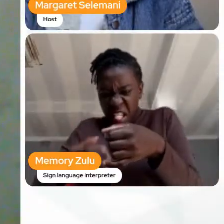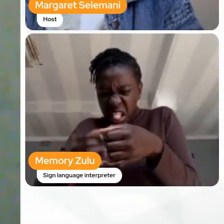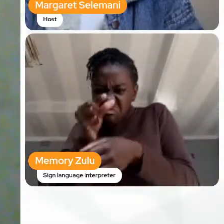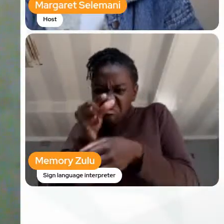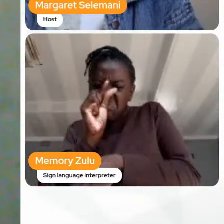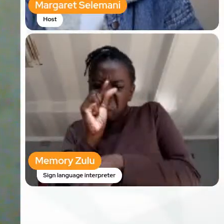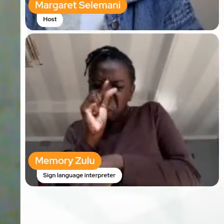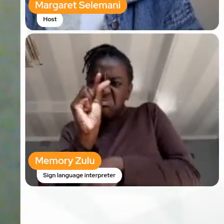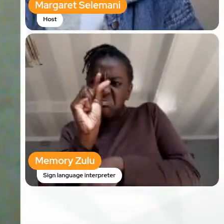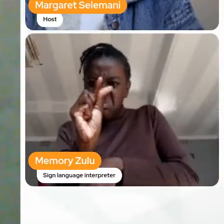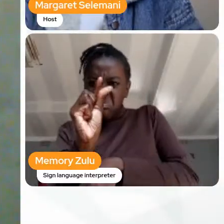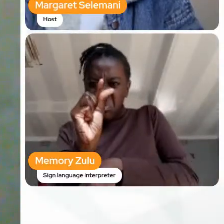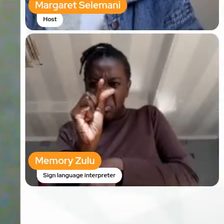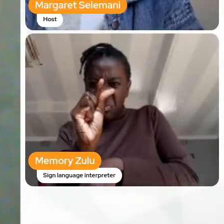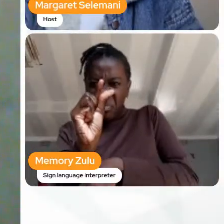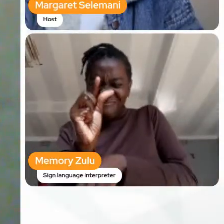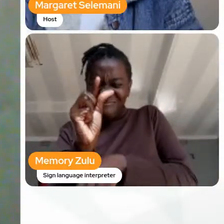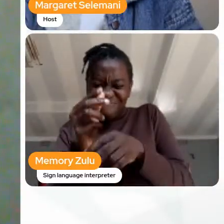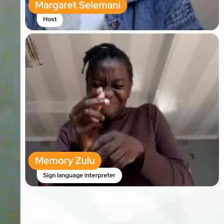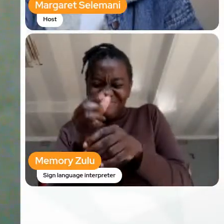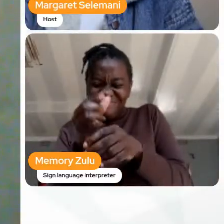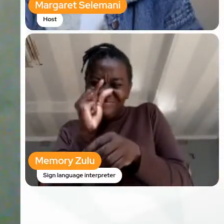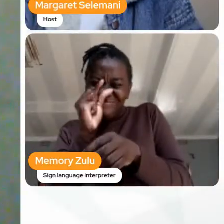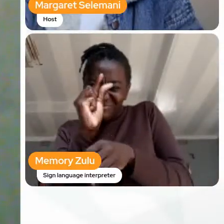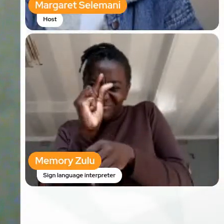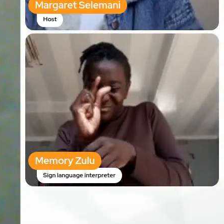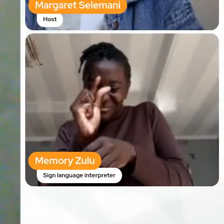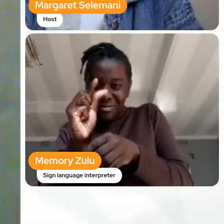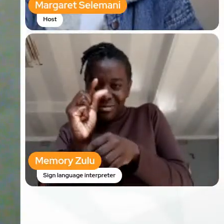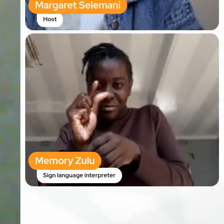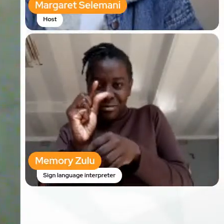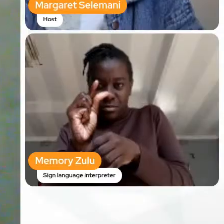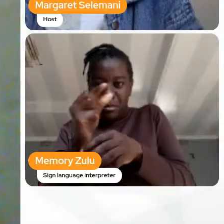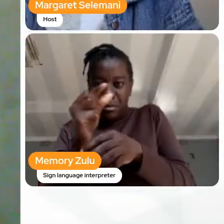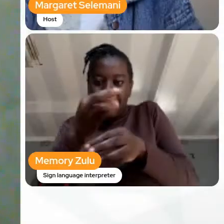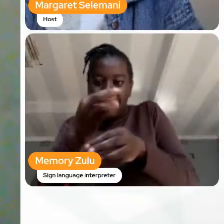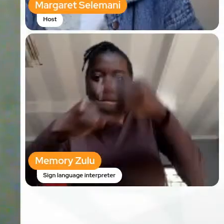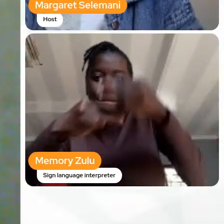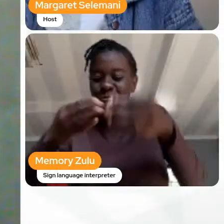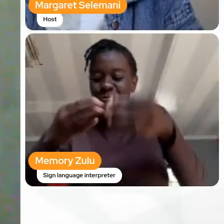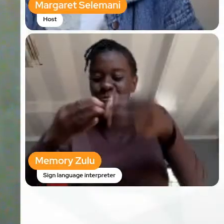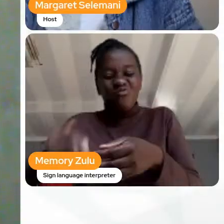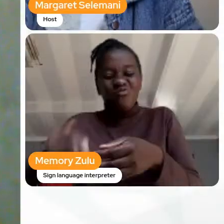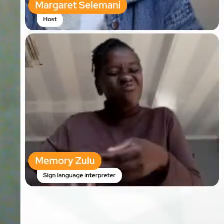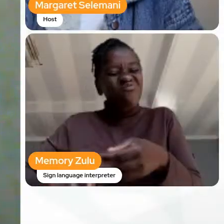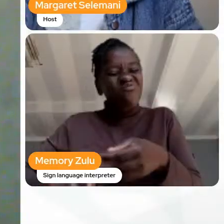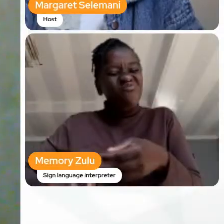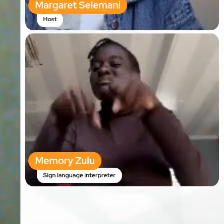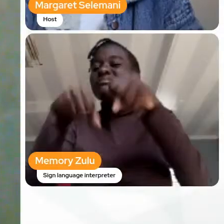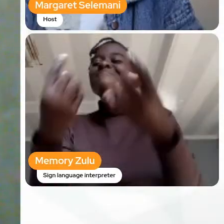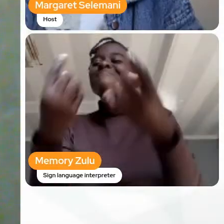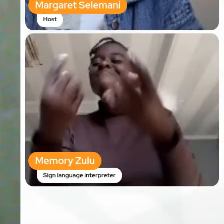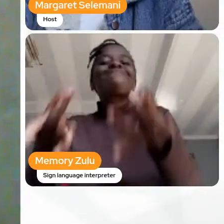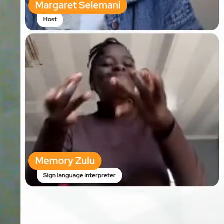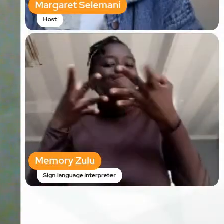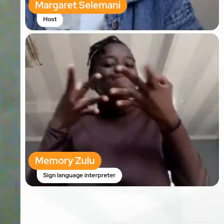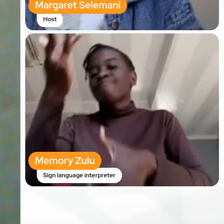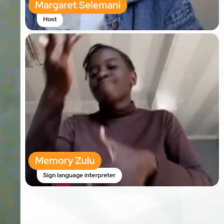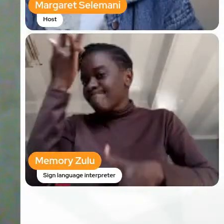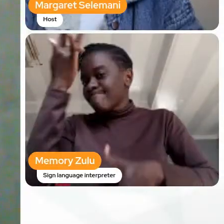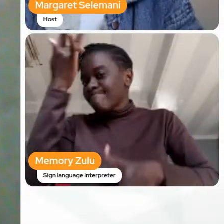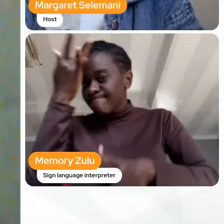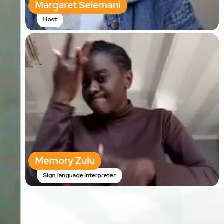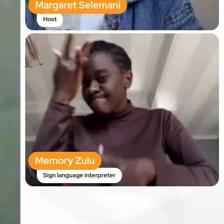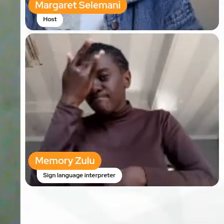pants that we do give to our children at times. Those can have